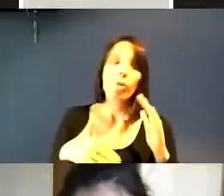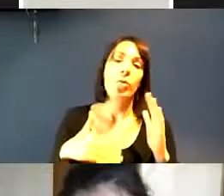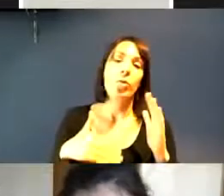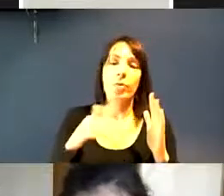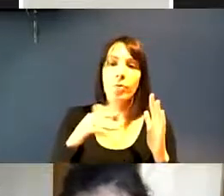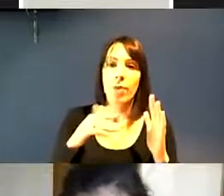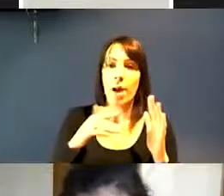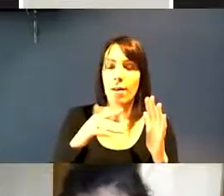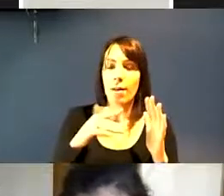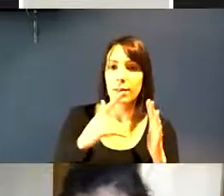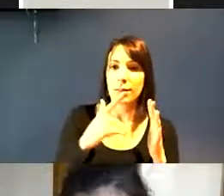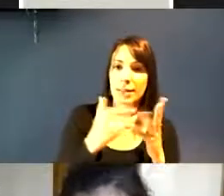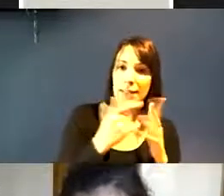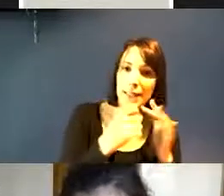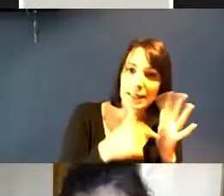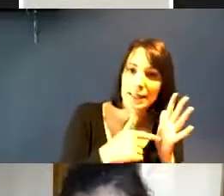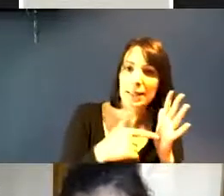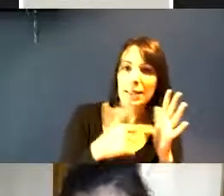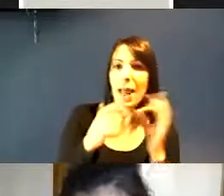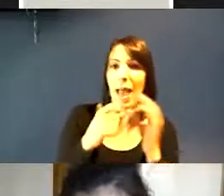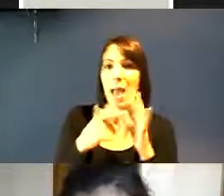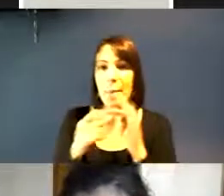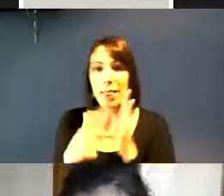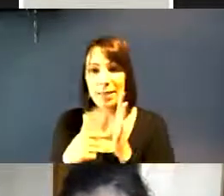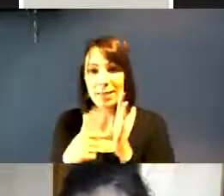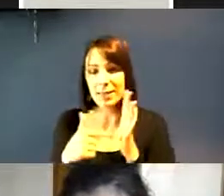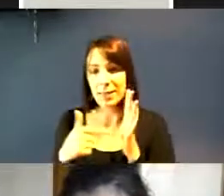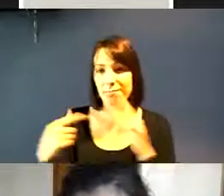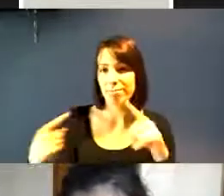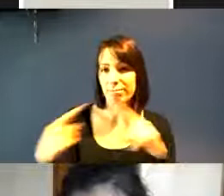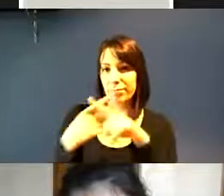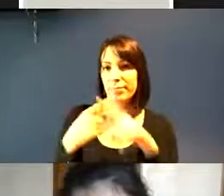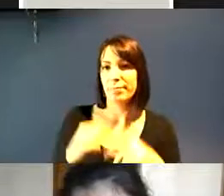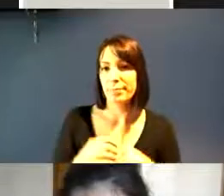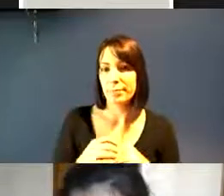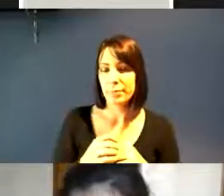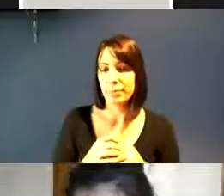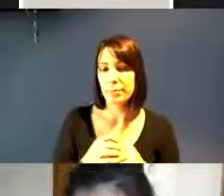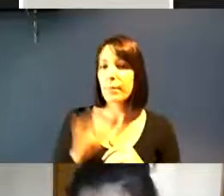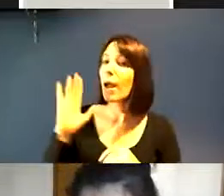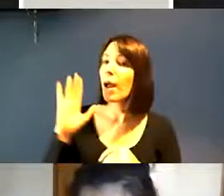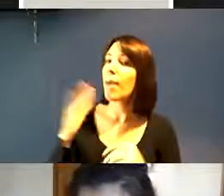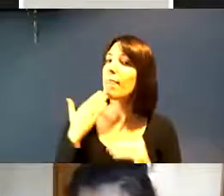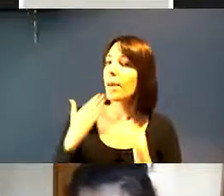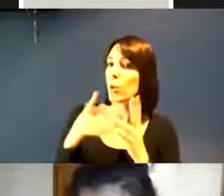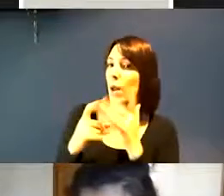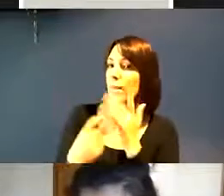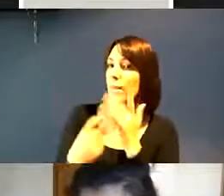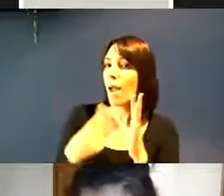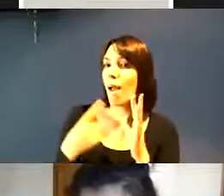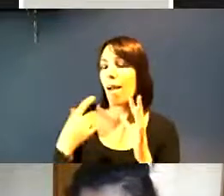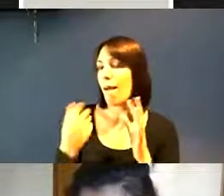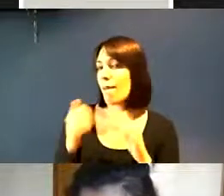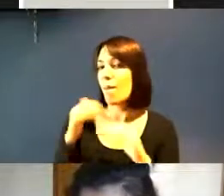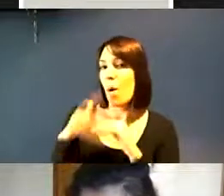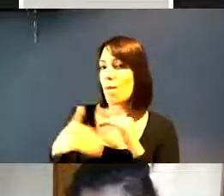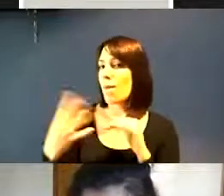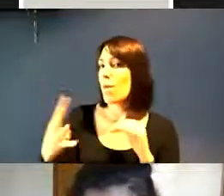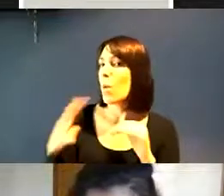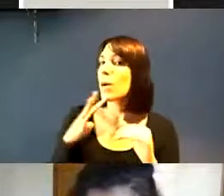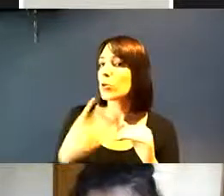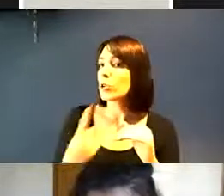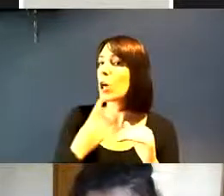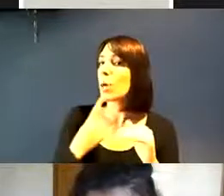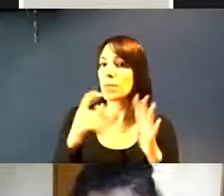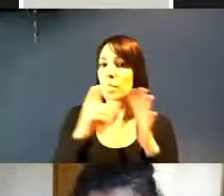relations. Thanks, Carly. Thanks, Olivia. So there are more than 400 types of dwarfism. I have